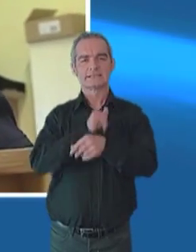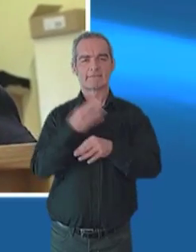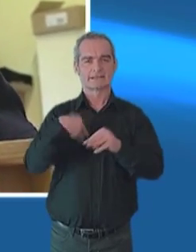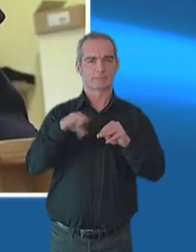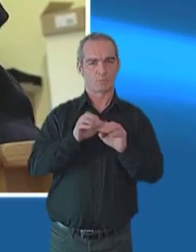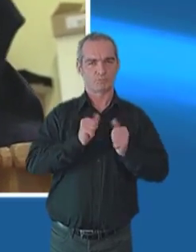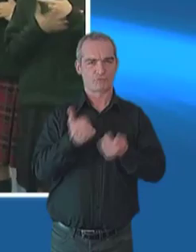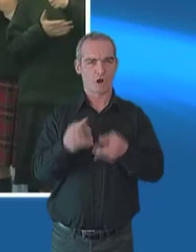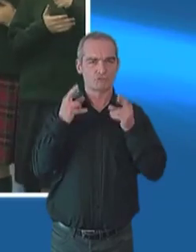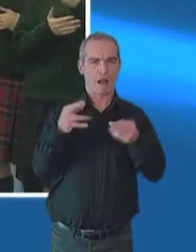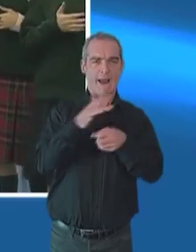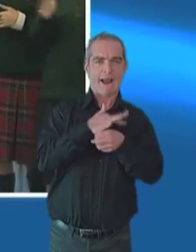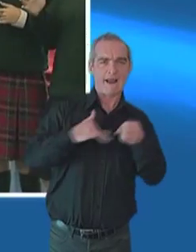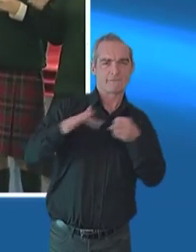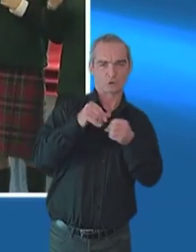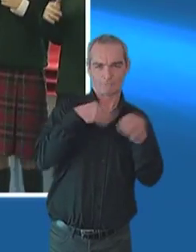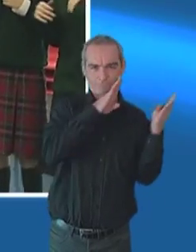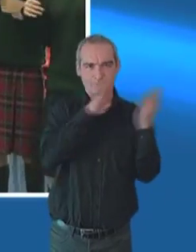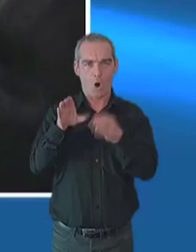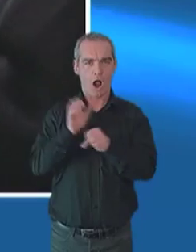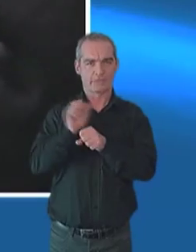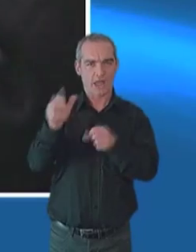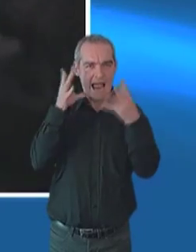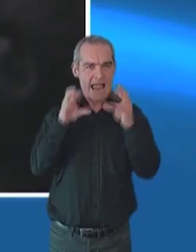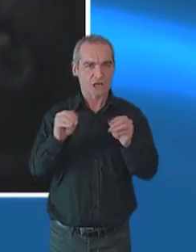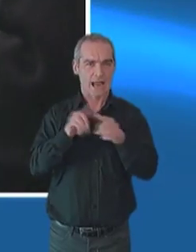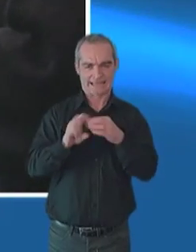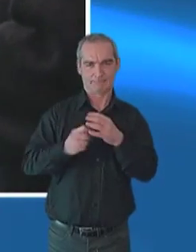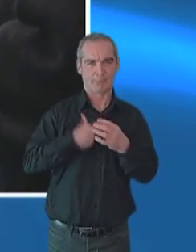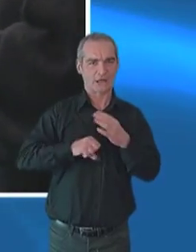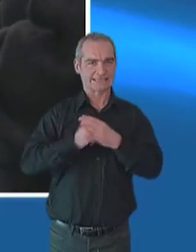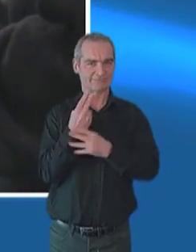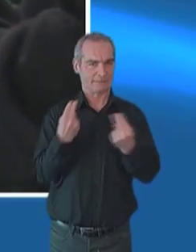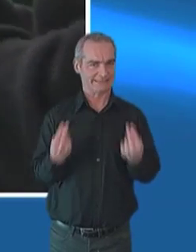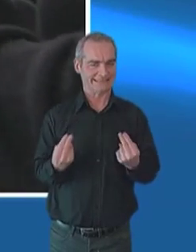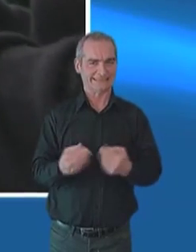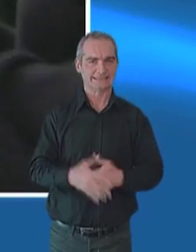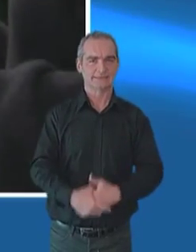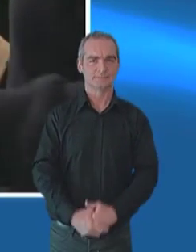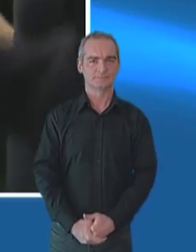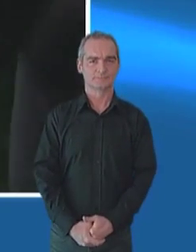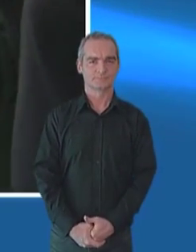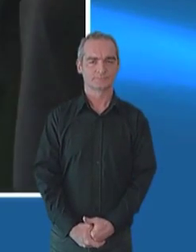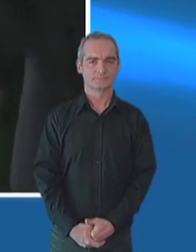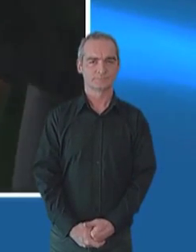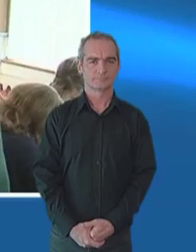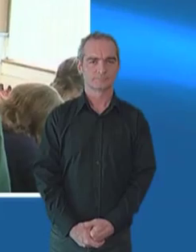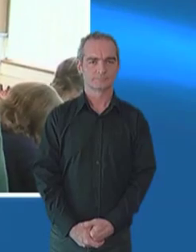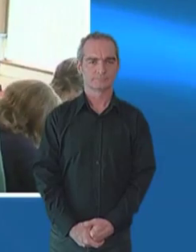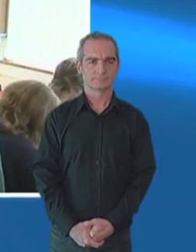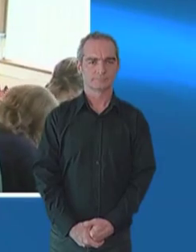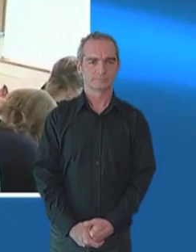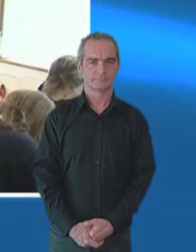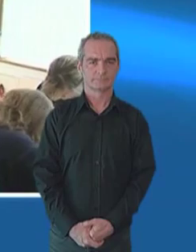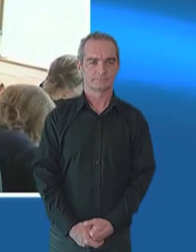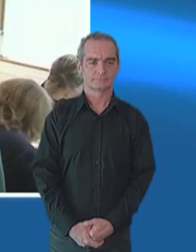and St Mary's, they benefit from having an inclusive environment that is specially geared towards their education and development needs. And what do